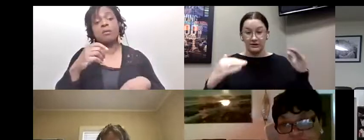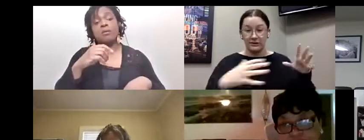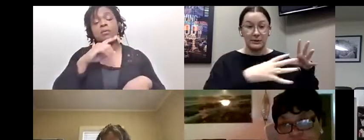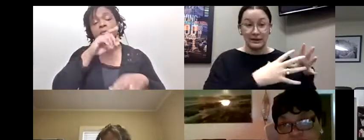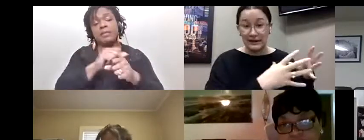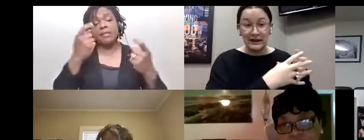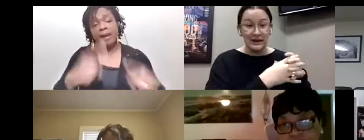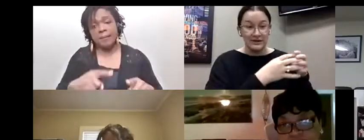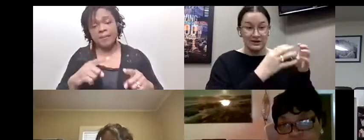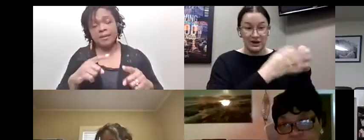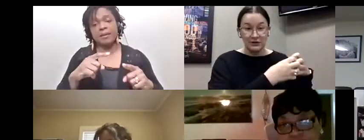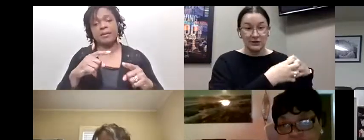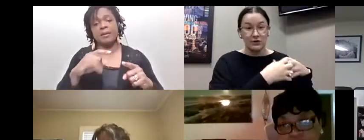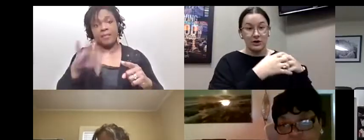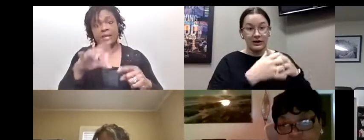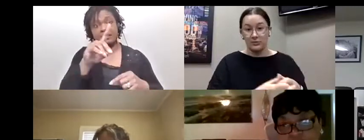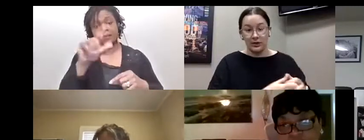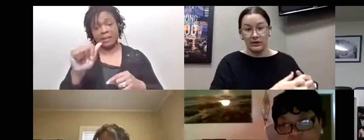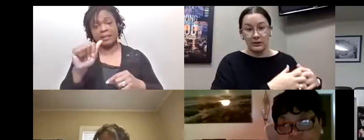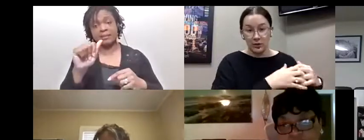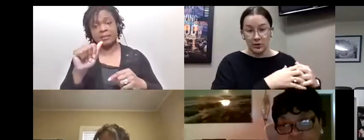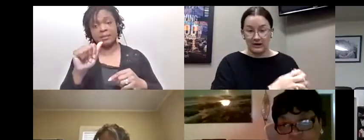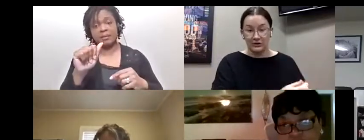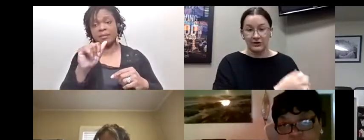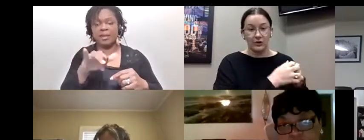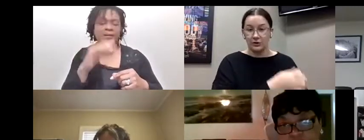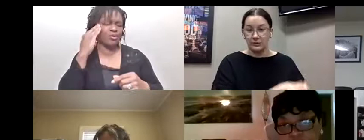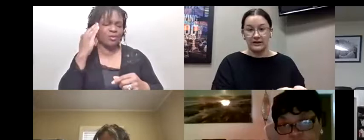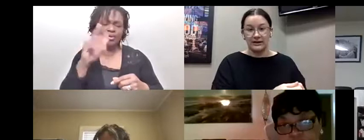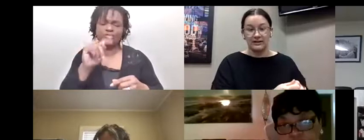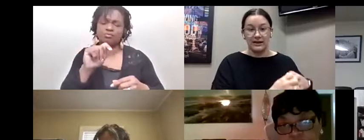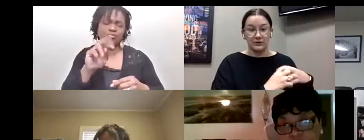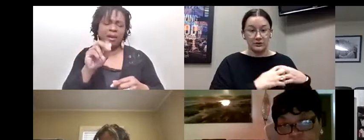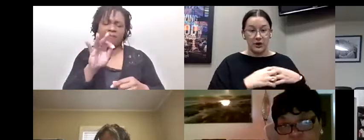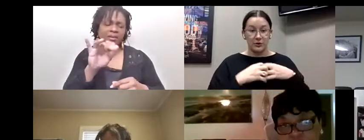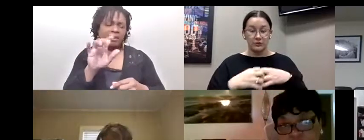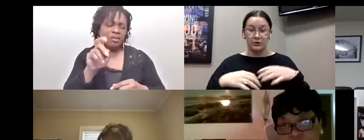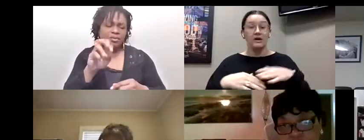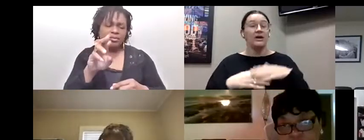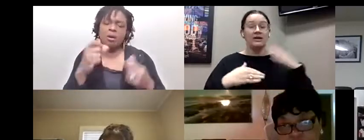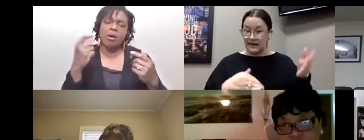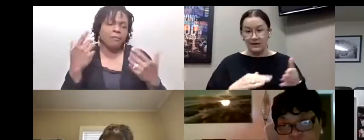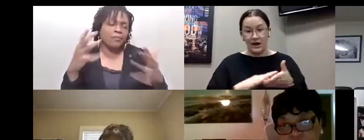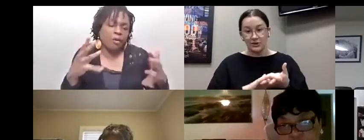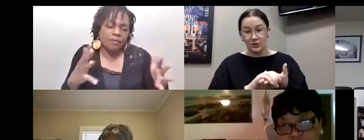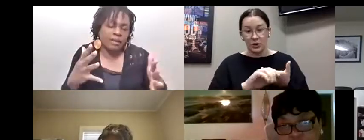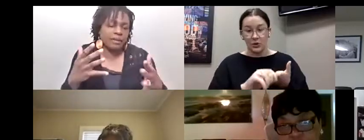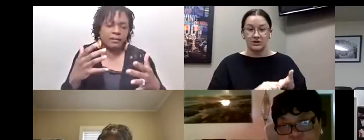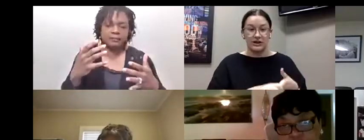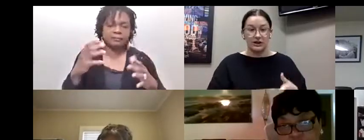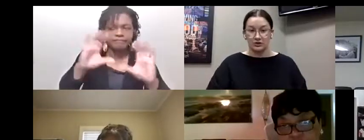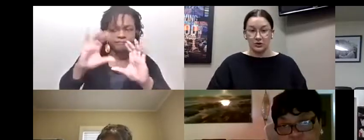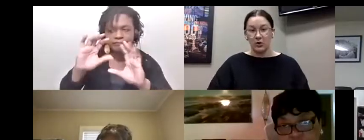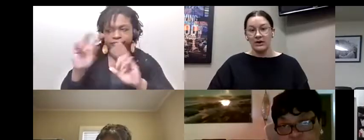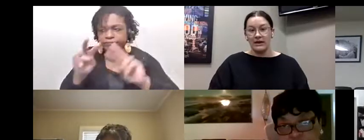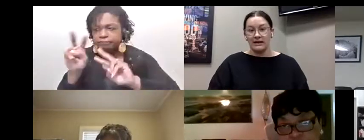barring no disability, that traffickers already exploit people who have increased vulnerabilities, and they do so through psychological